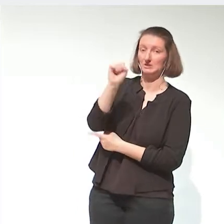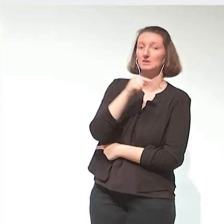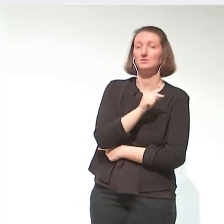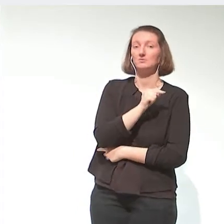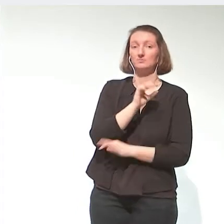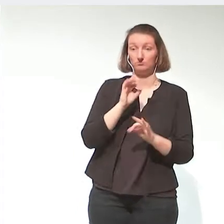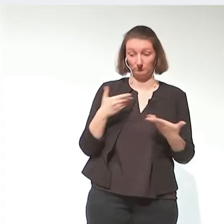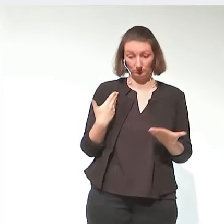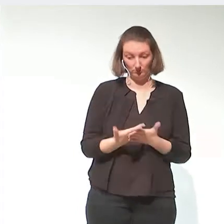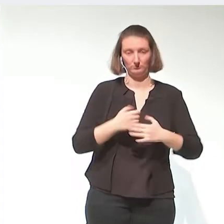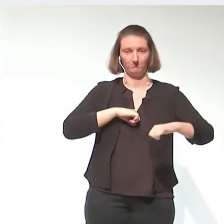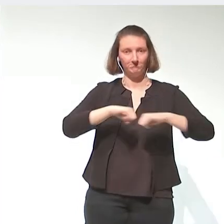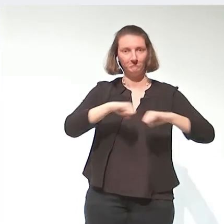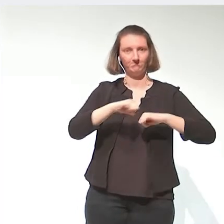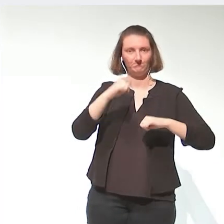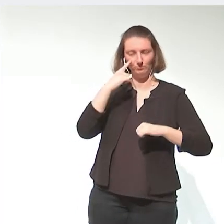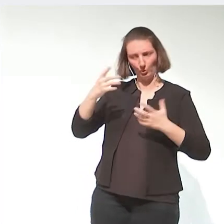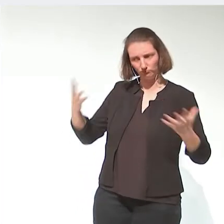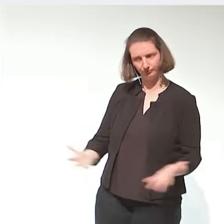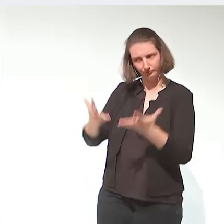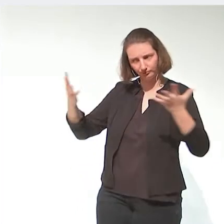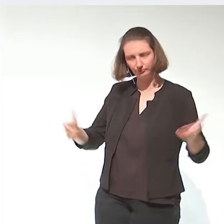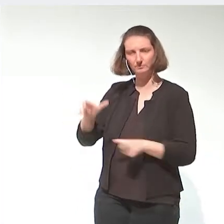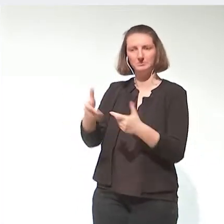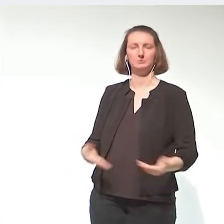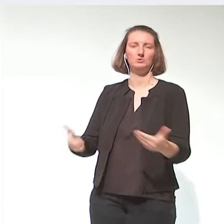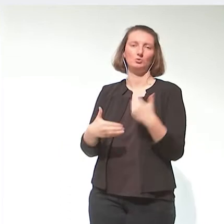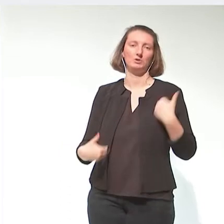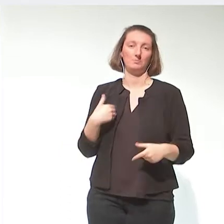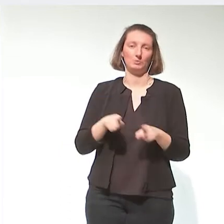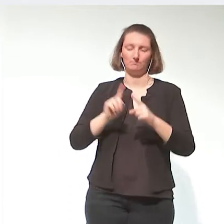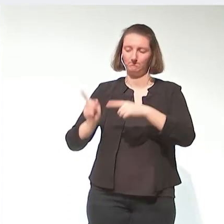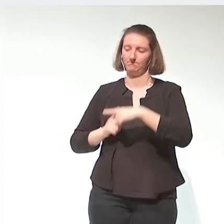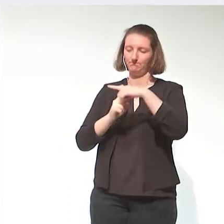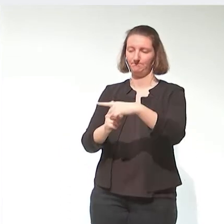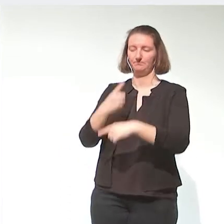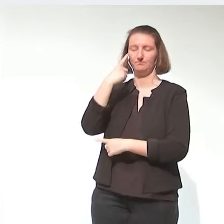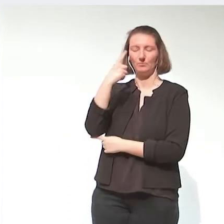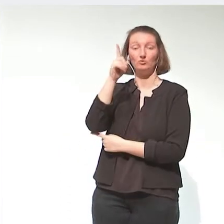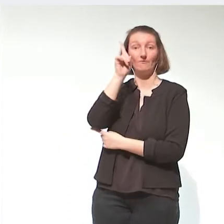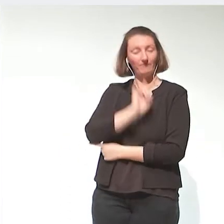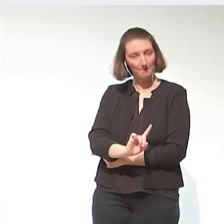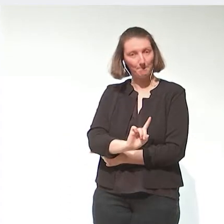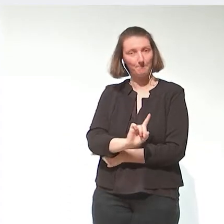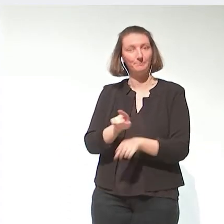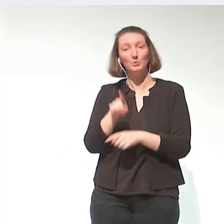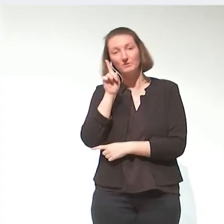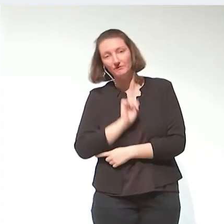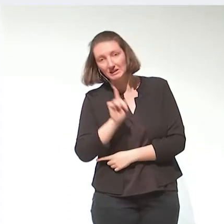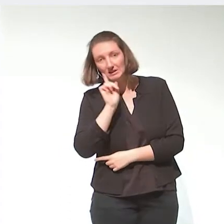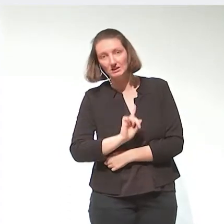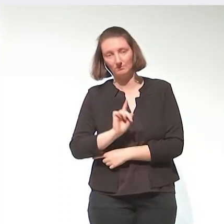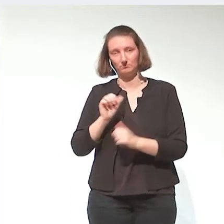feminist one, and working to further the rights of the handicapped will be very much part and